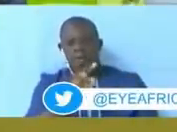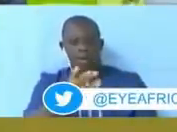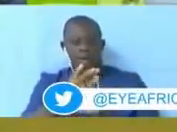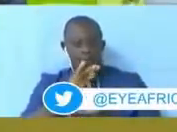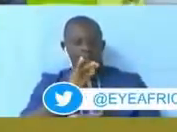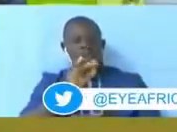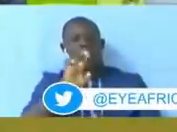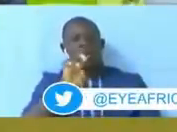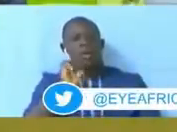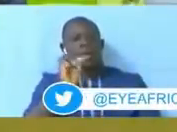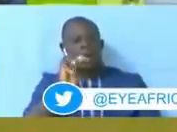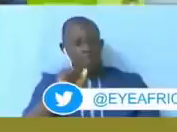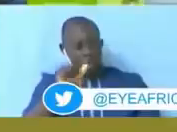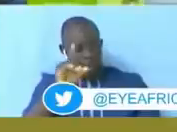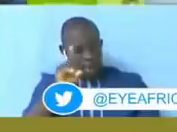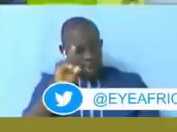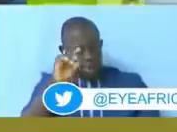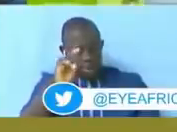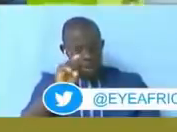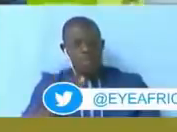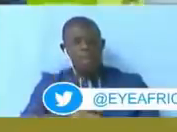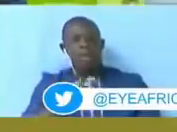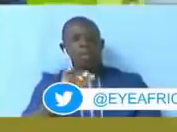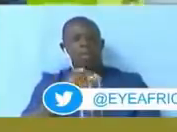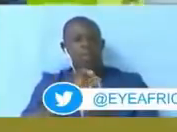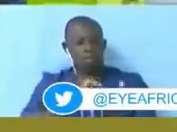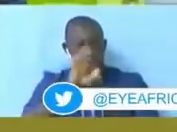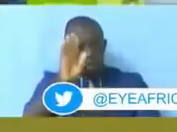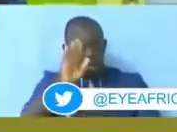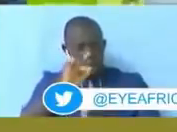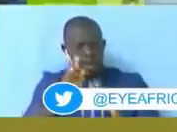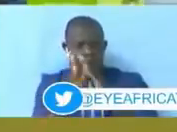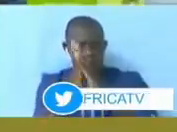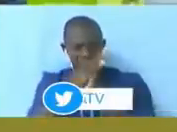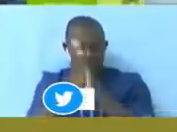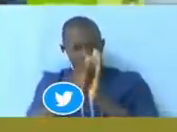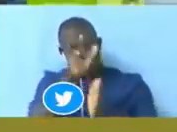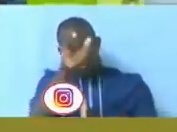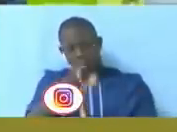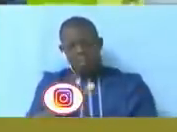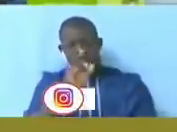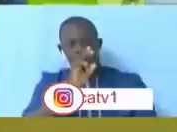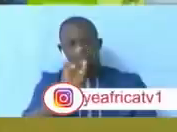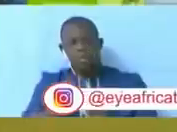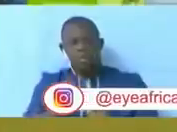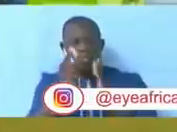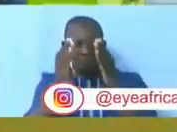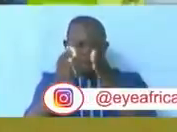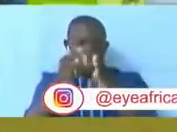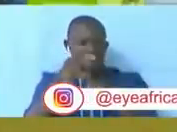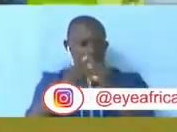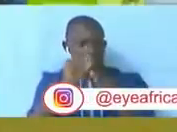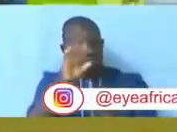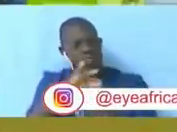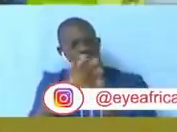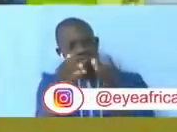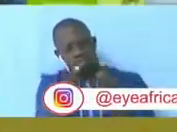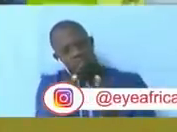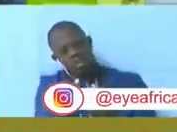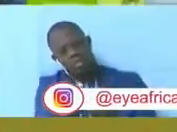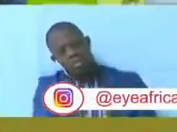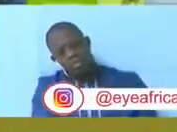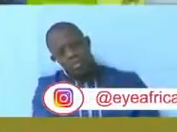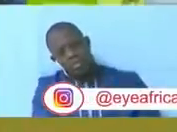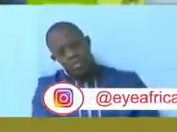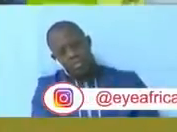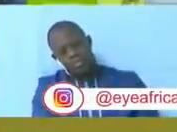persons. That was their Mansa kunda hammo mu mem be tinu ngotumo pour kany molu muta ke sambari man kasola wala